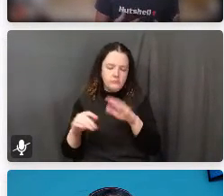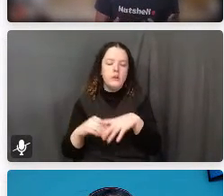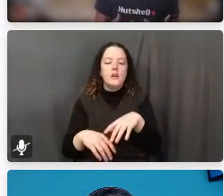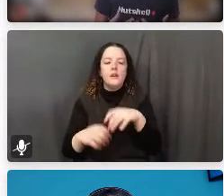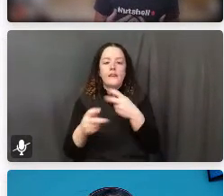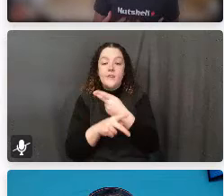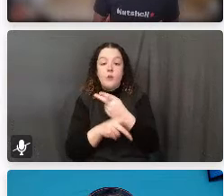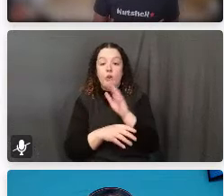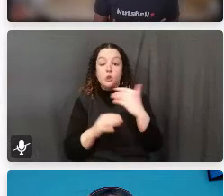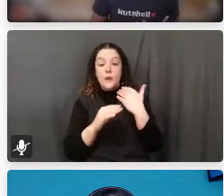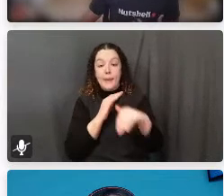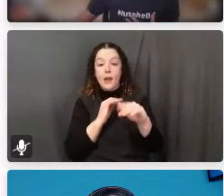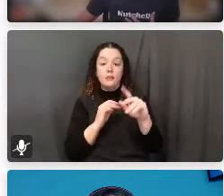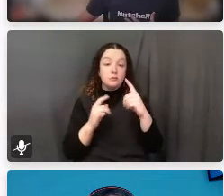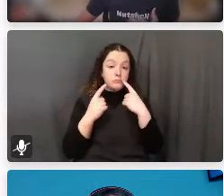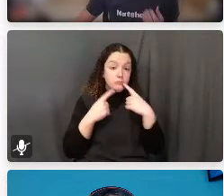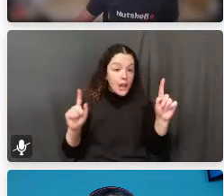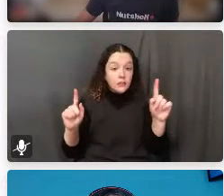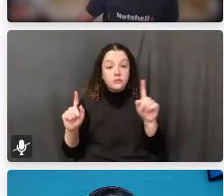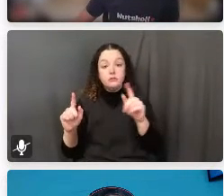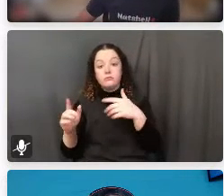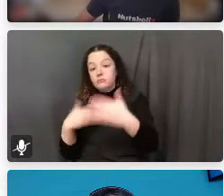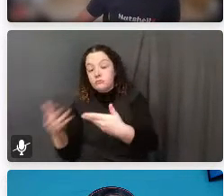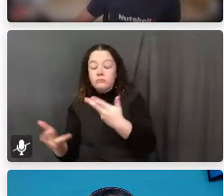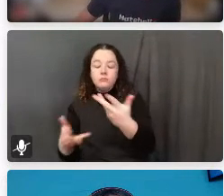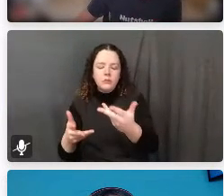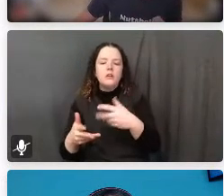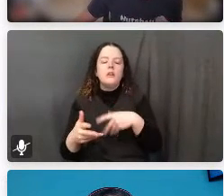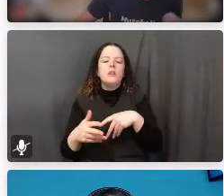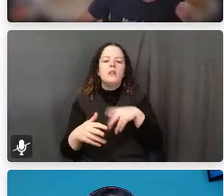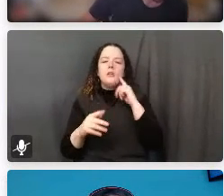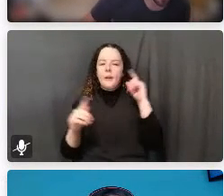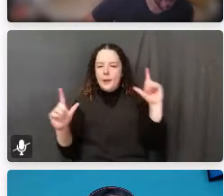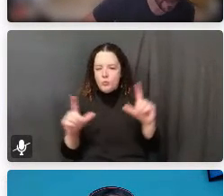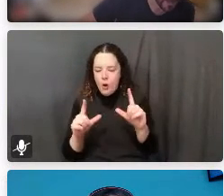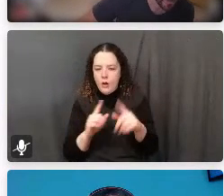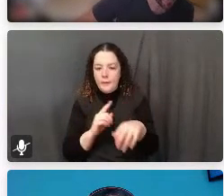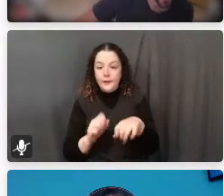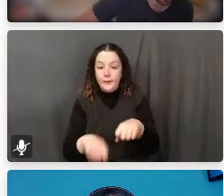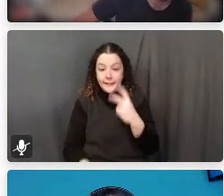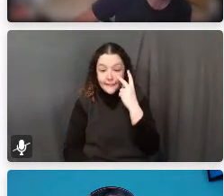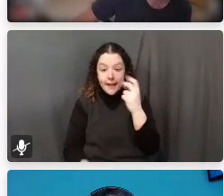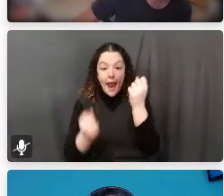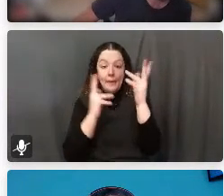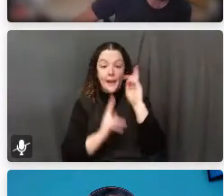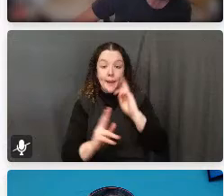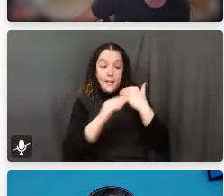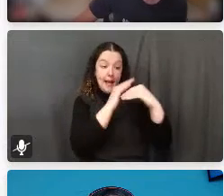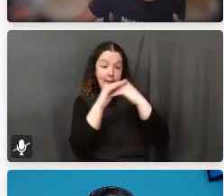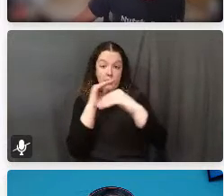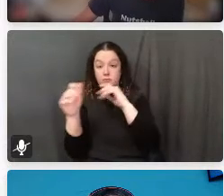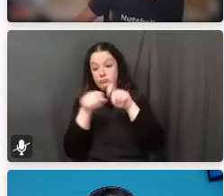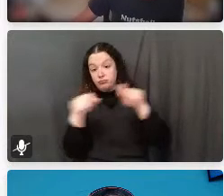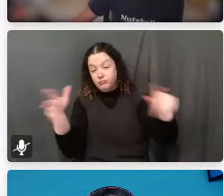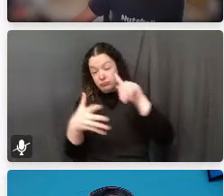your emails are performing within Nutshell. So I know it's a little bit small, but you can see how many total emails were sent out, what